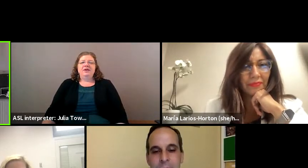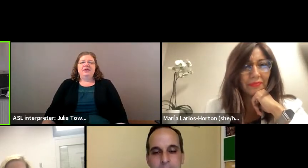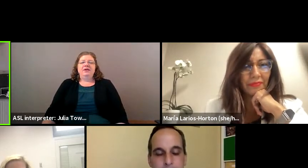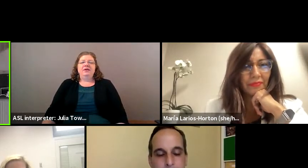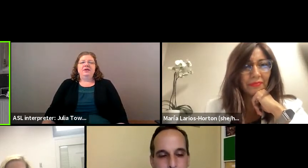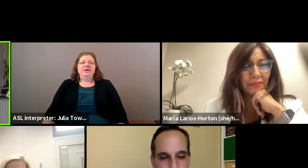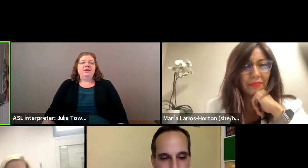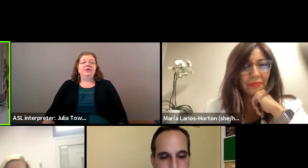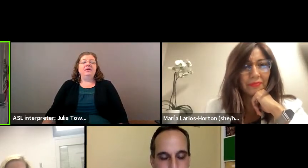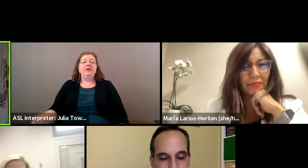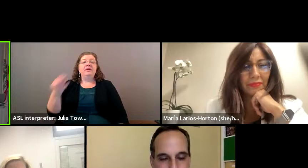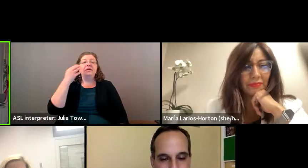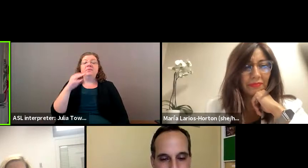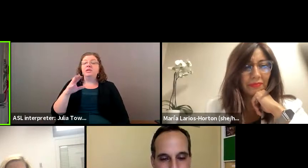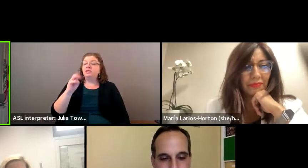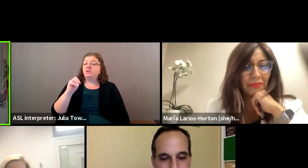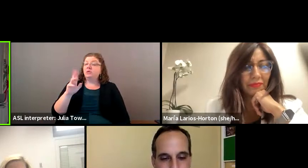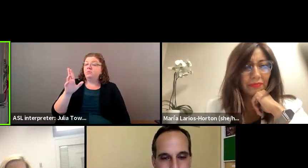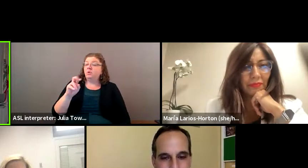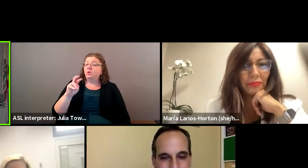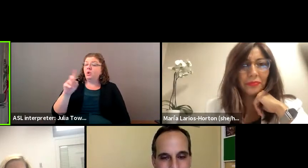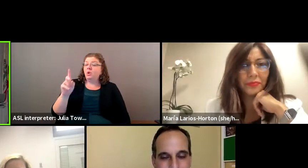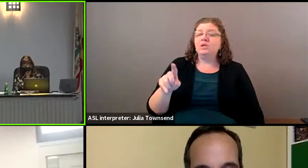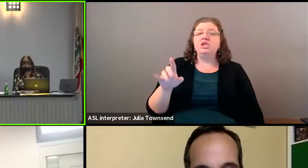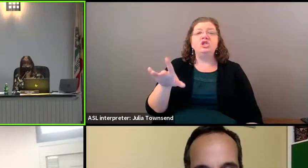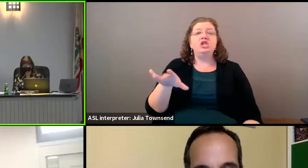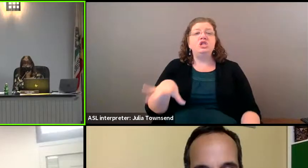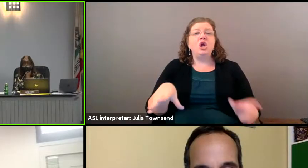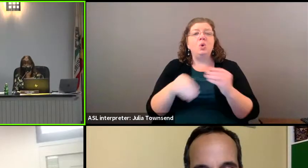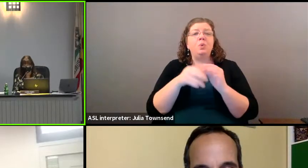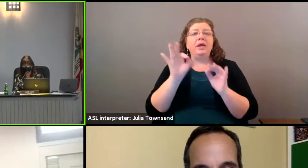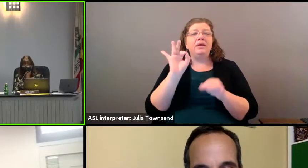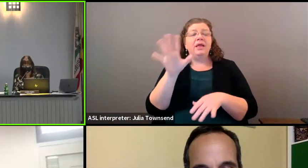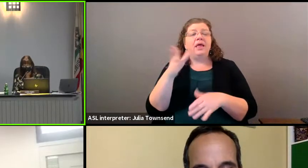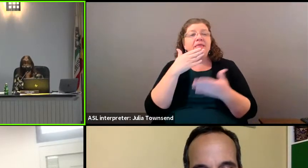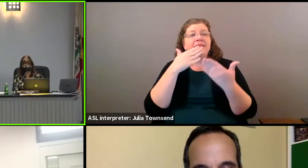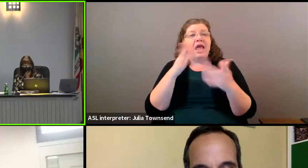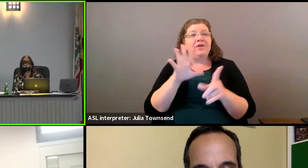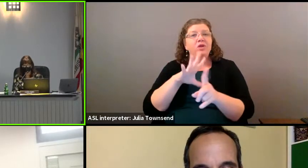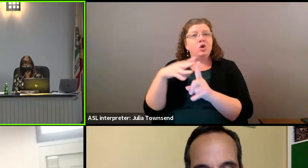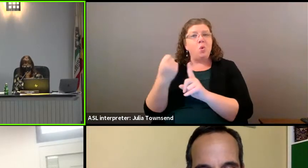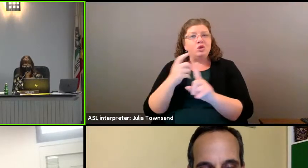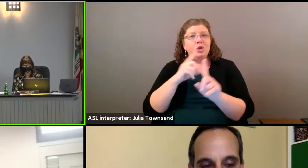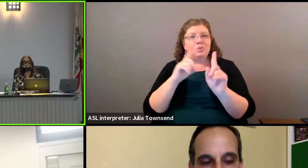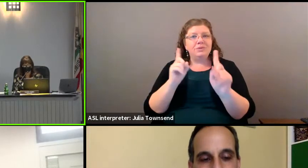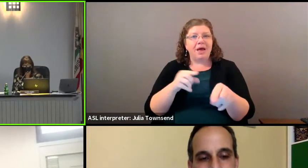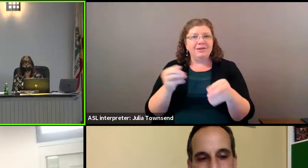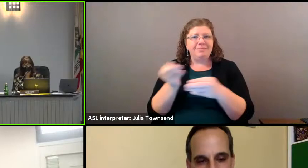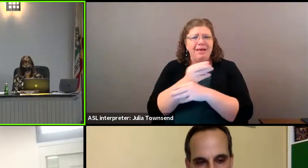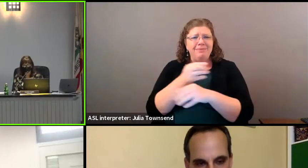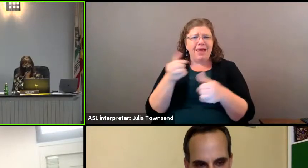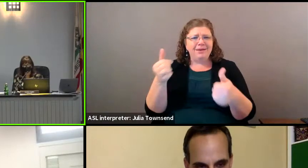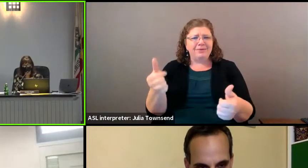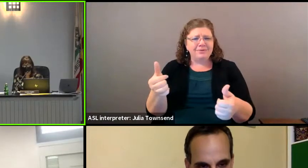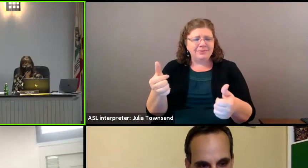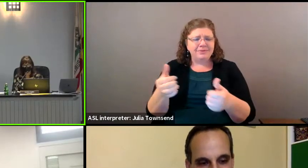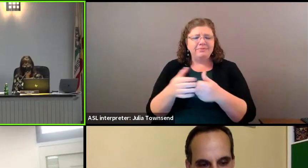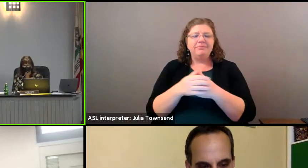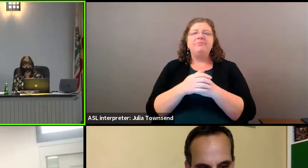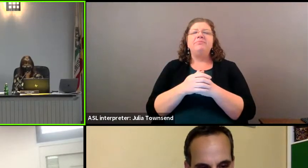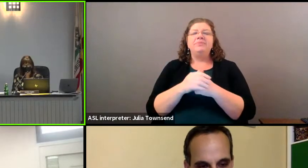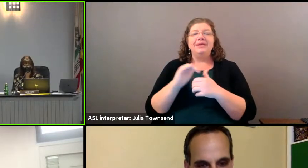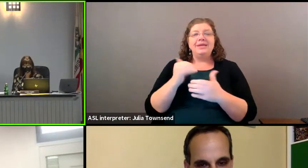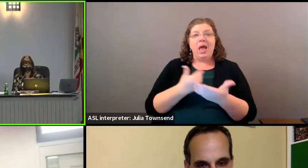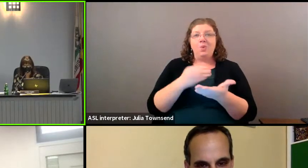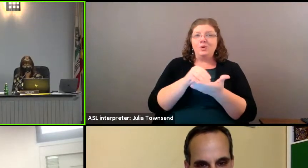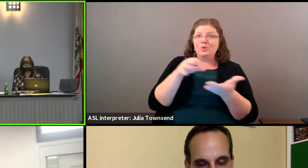Yes, Ms. Munoz. Yes, no, just real quick, and thank you for the culturally responsive mathematics. As our students